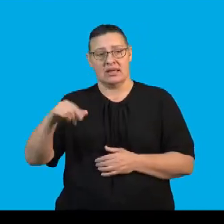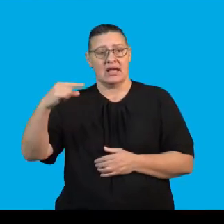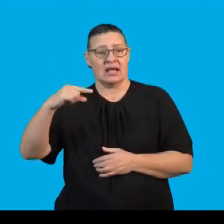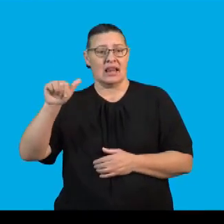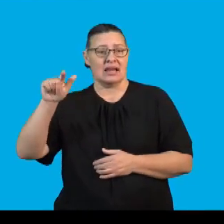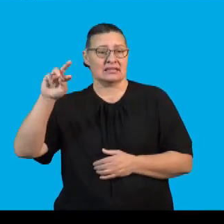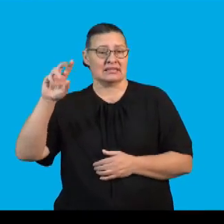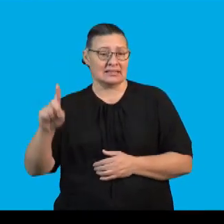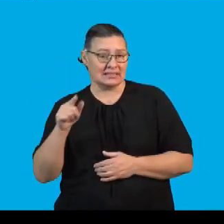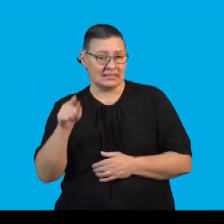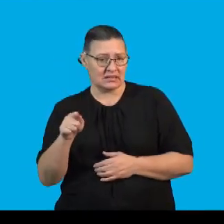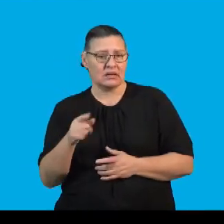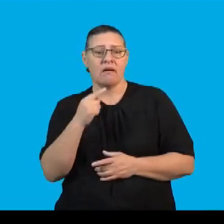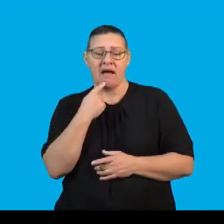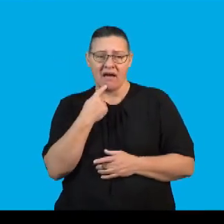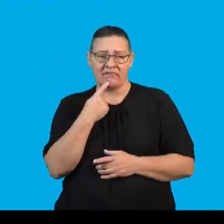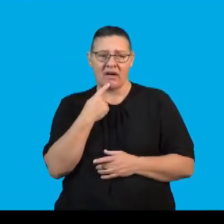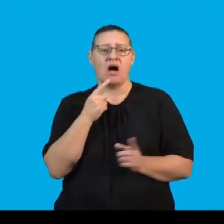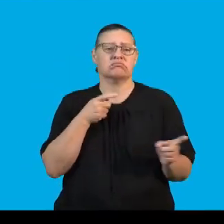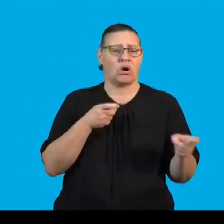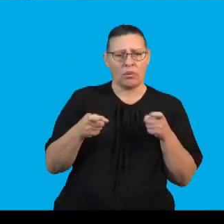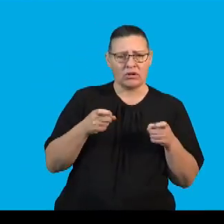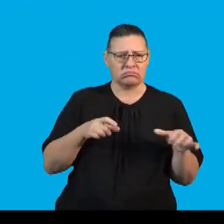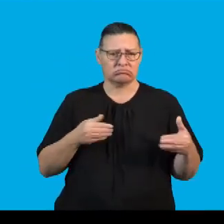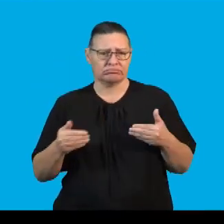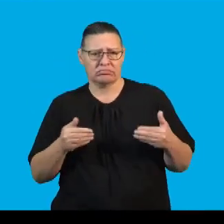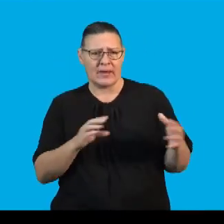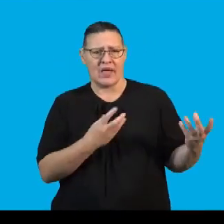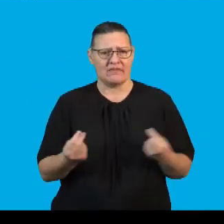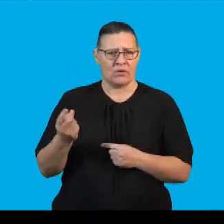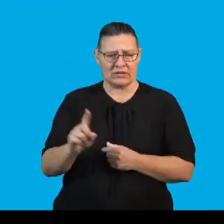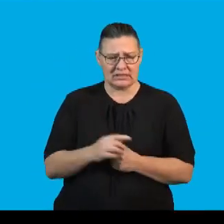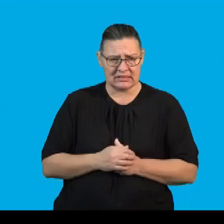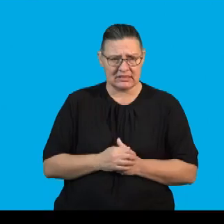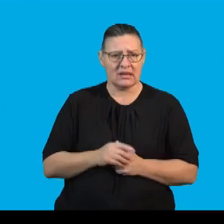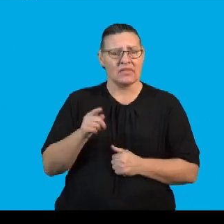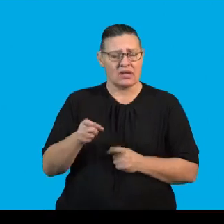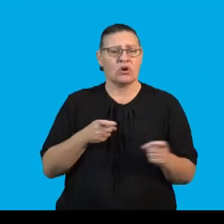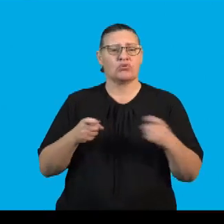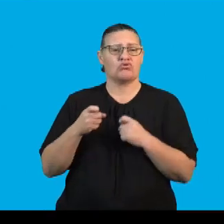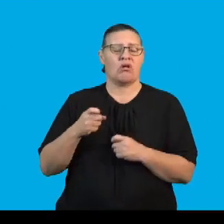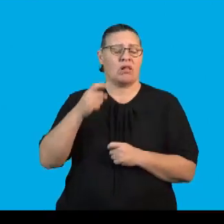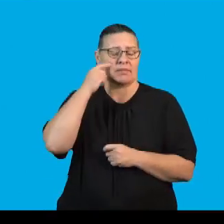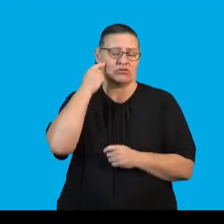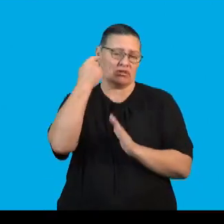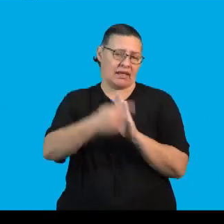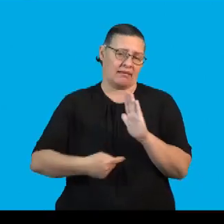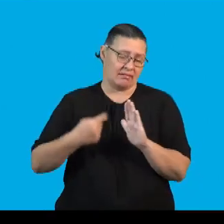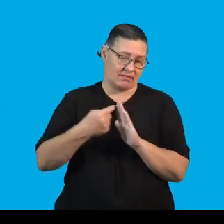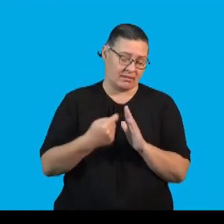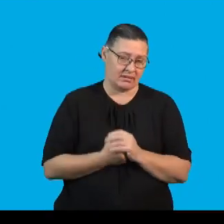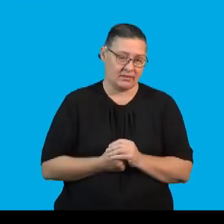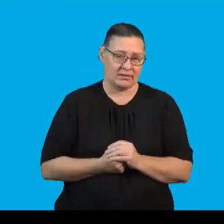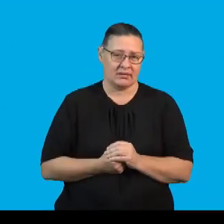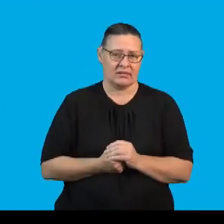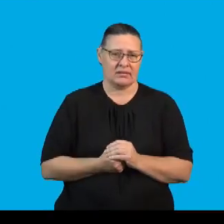Pituitary gland has got hormones that are in charge. Let us quickly have a look at our pituitary gland, which controls the menstrual